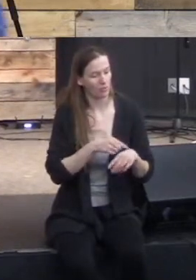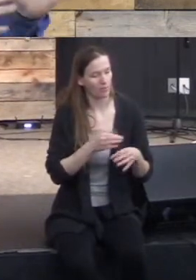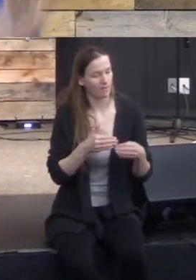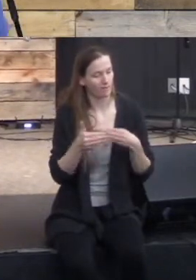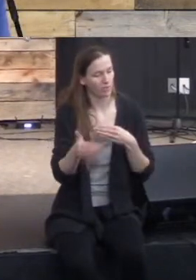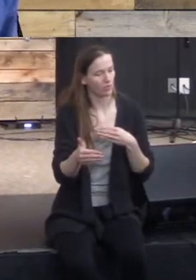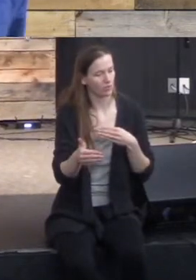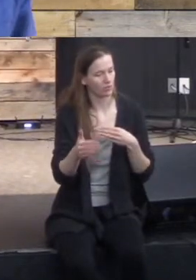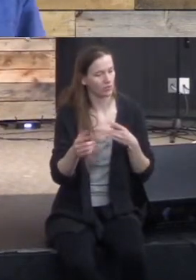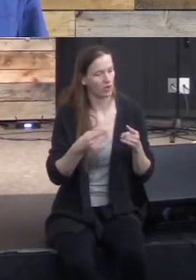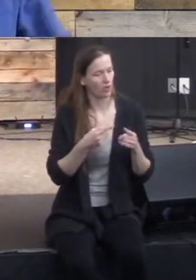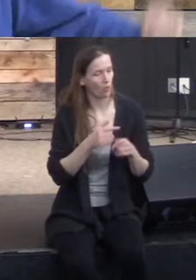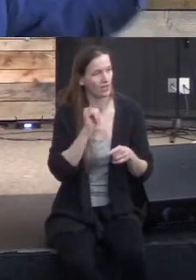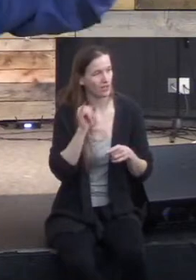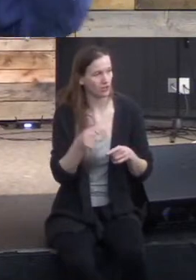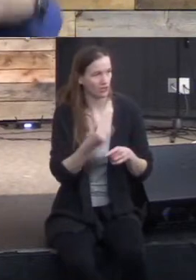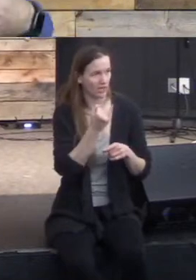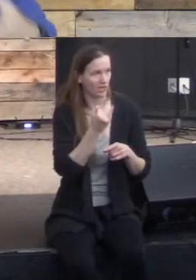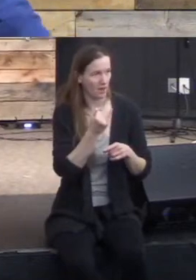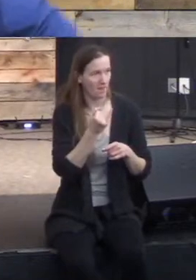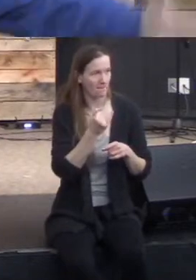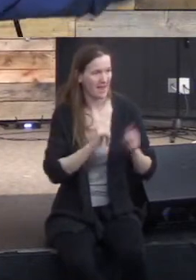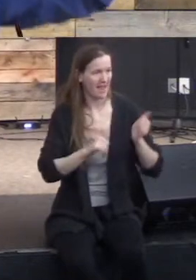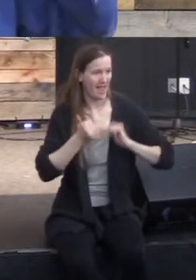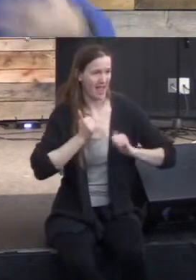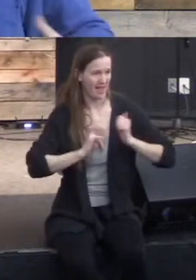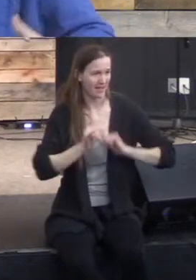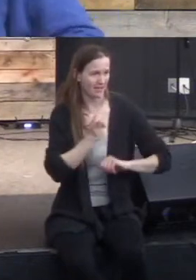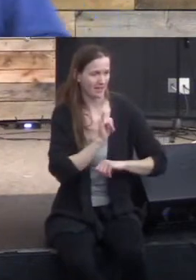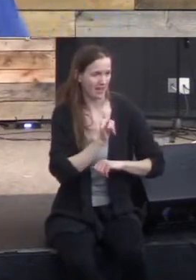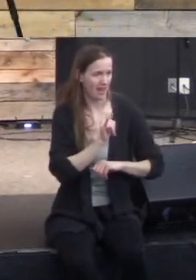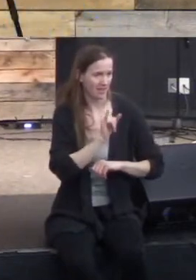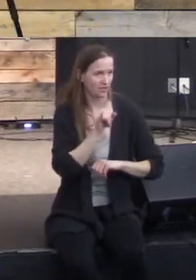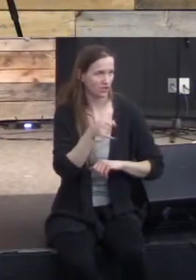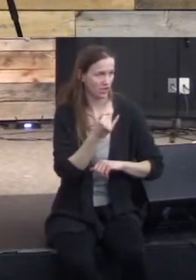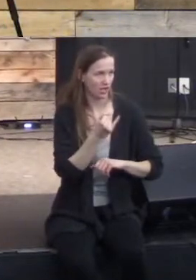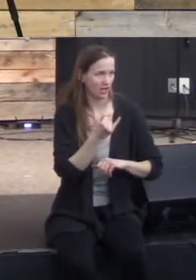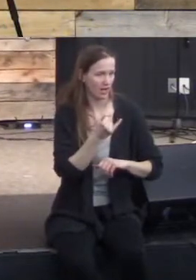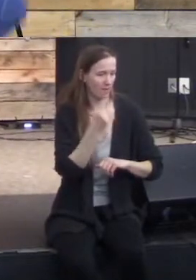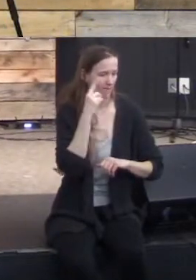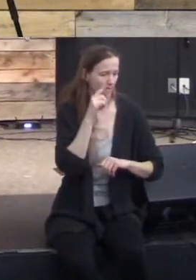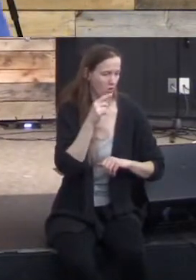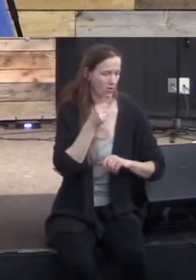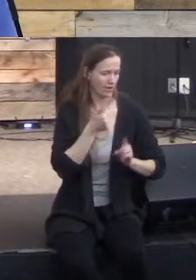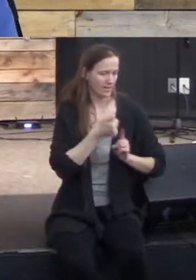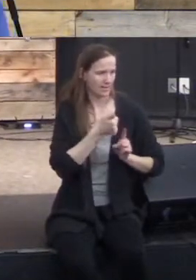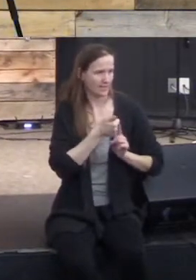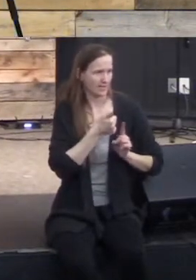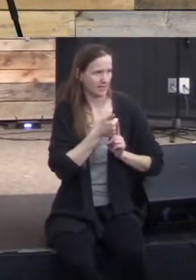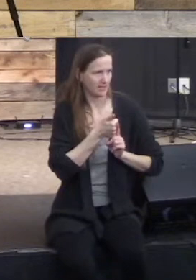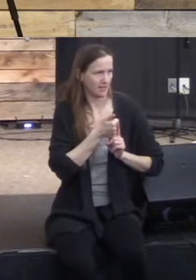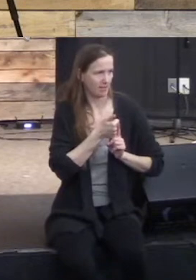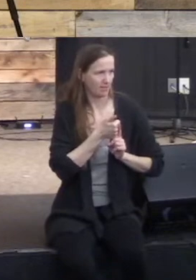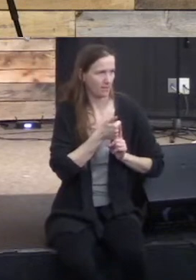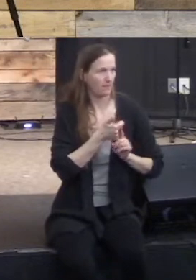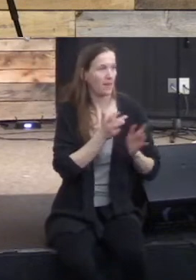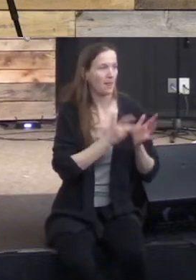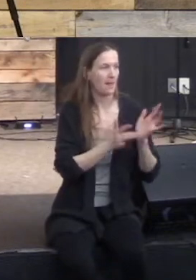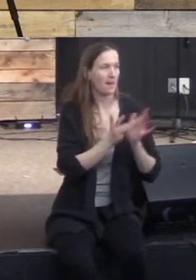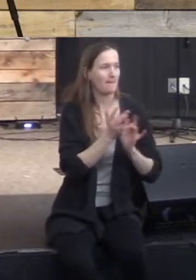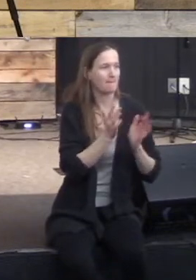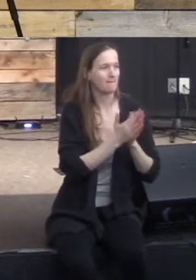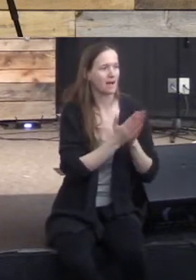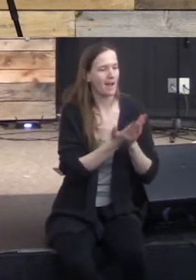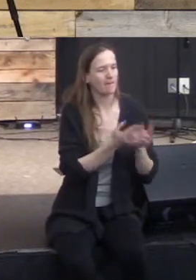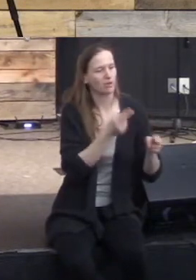Jacob acts like Jacob, according to his flesh, according to his will, the Bible calls him Jacob. And every time he